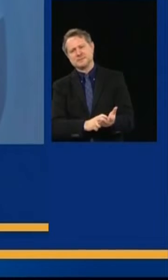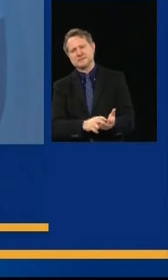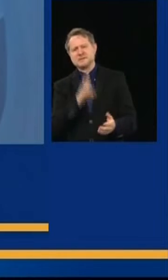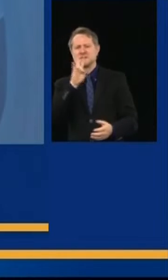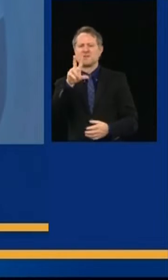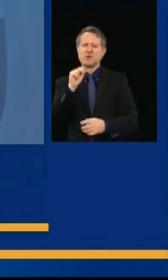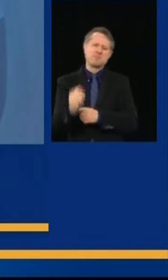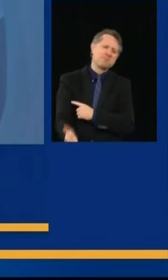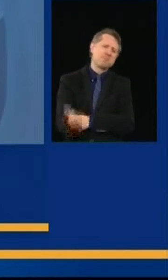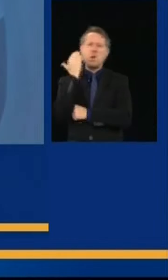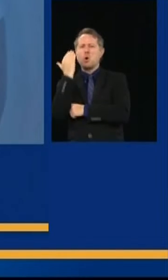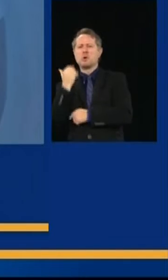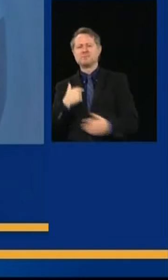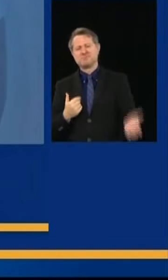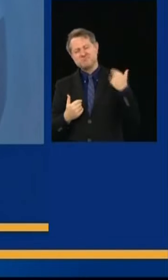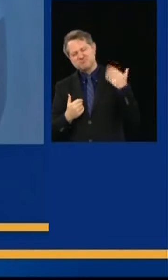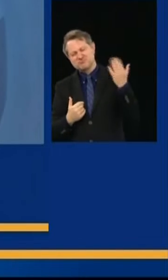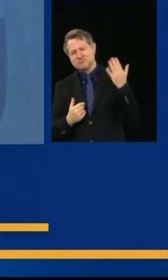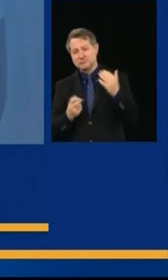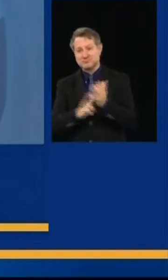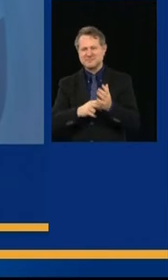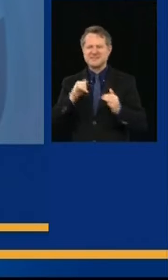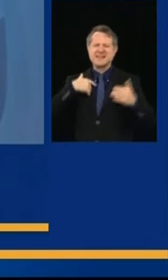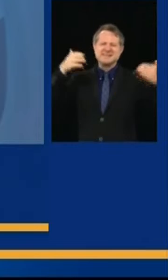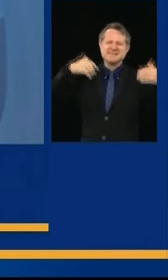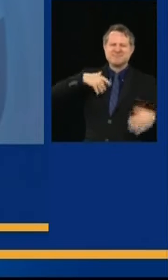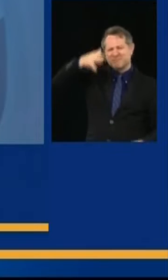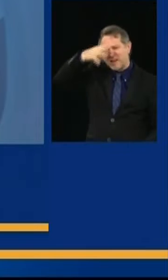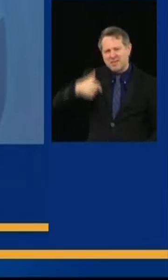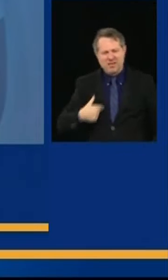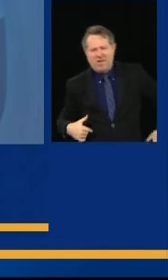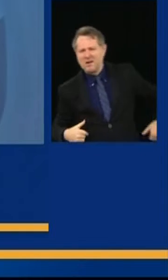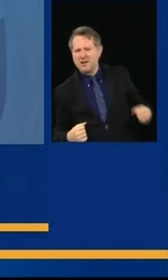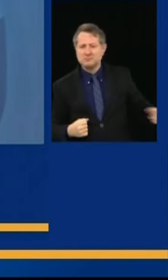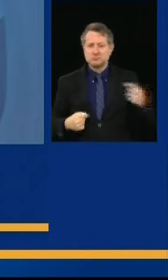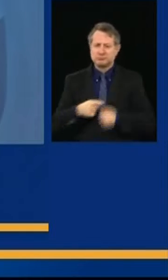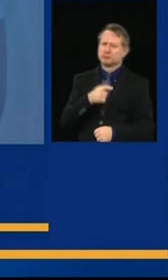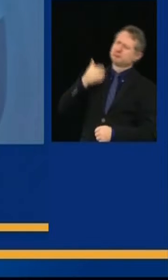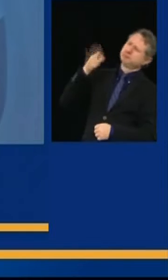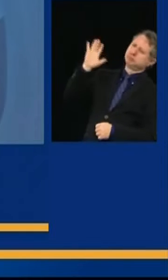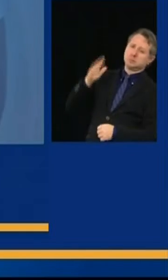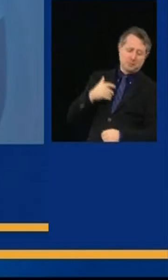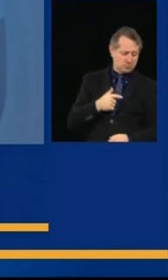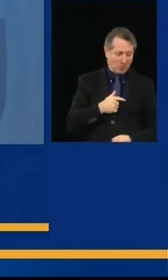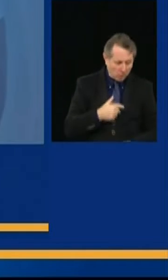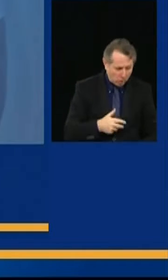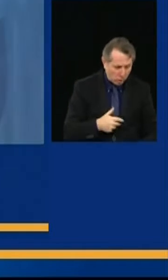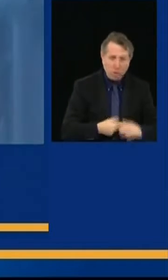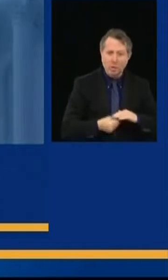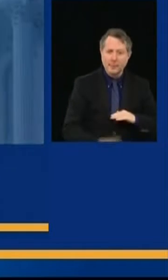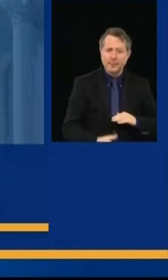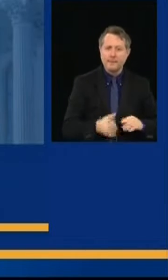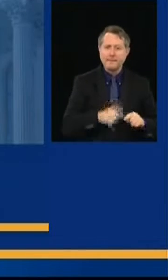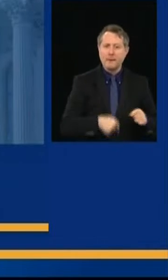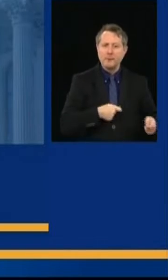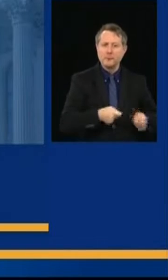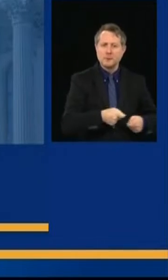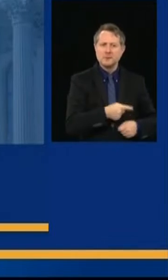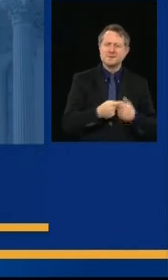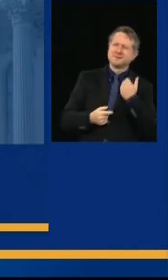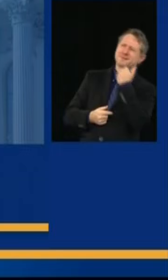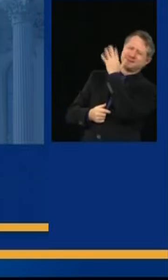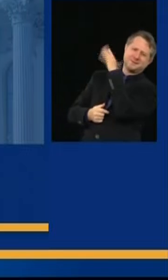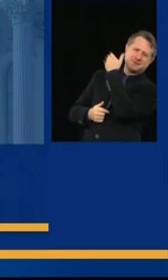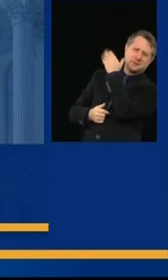to earth about any expectation of anything. But go to the website in the